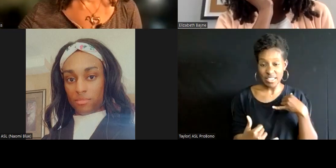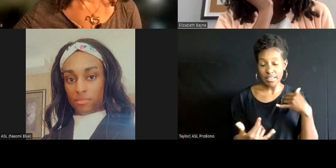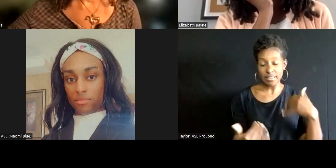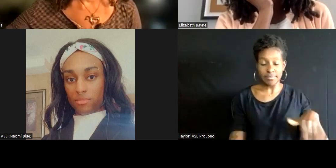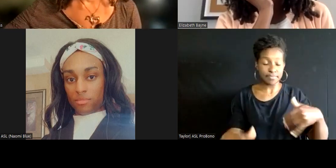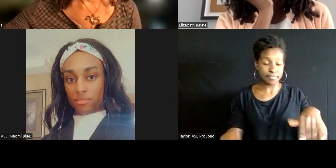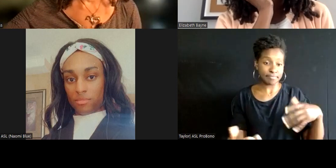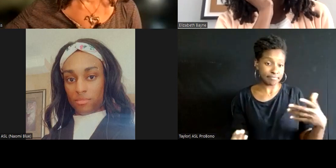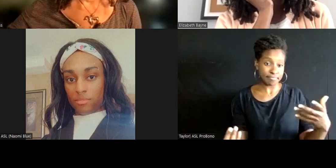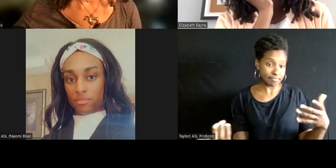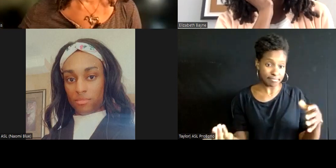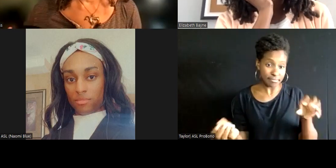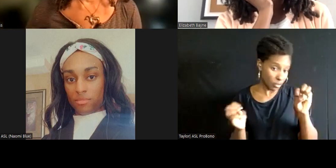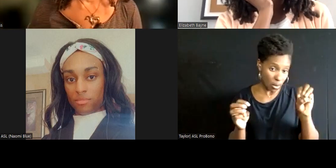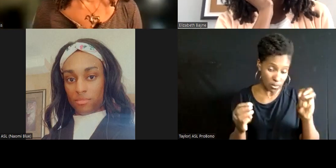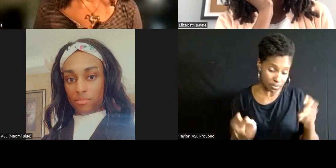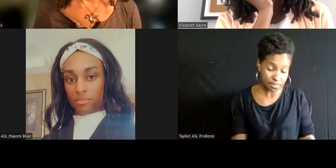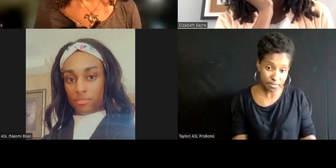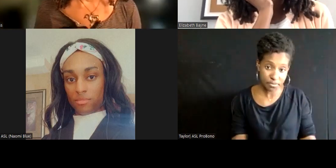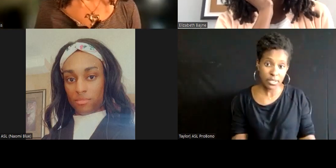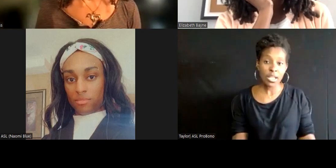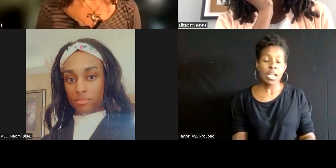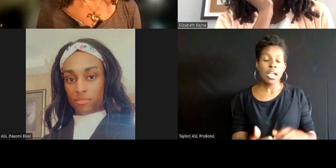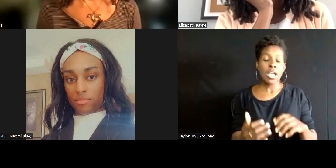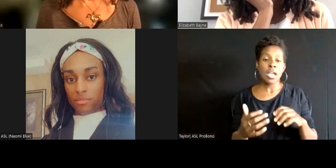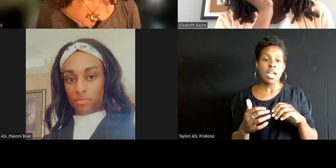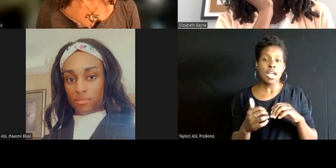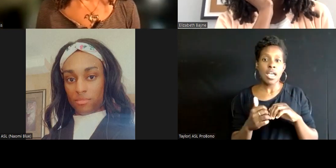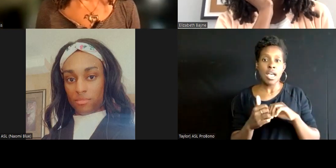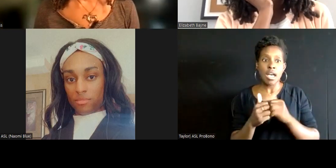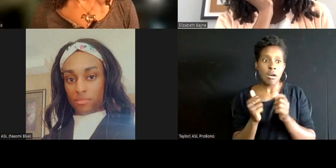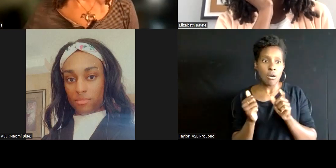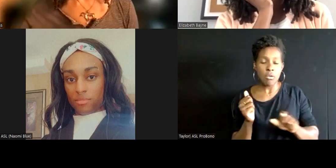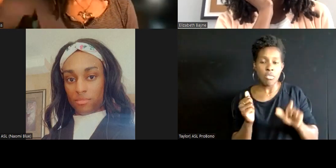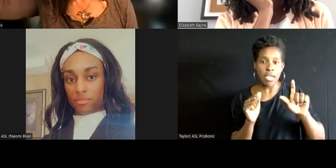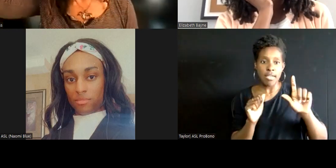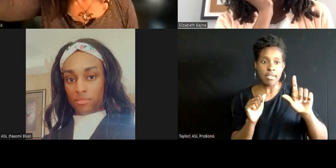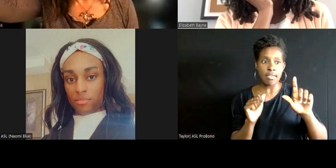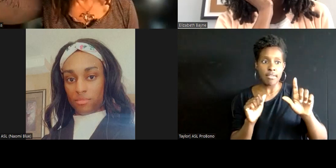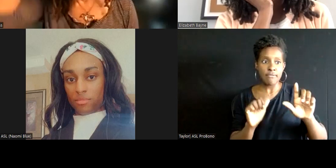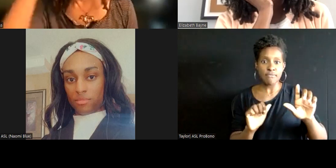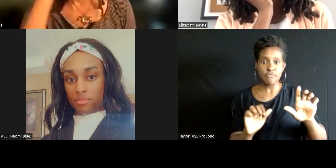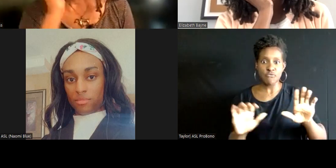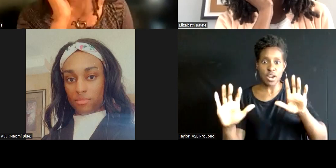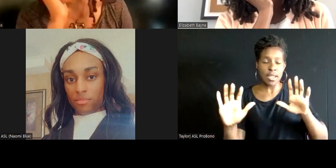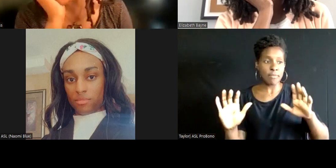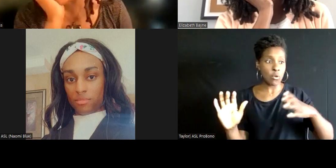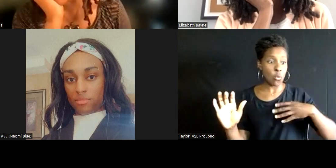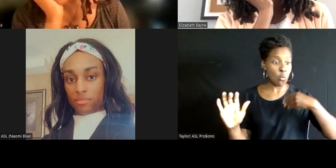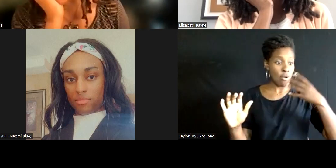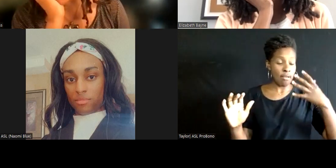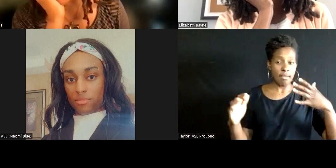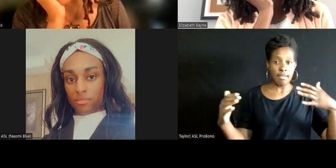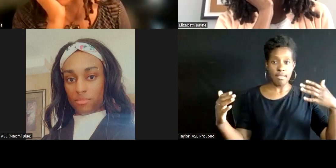The way they have pitted white people against Black people to the point where they